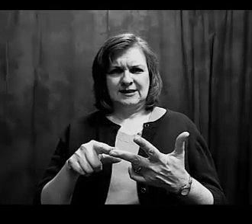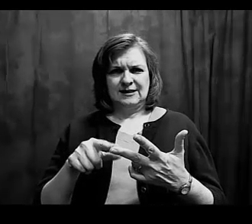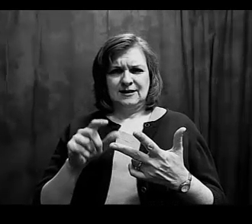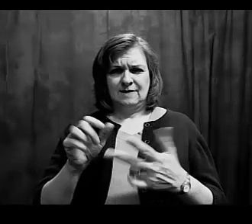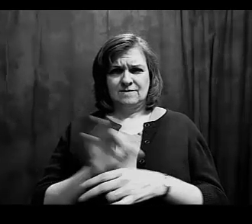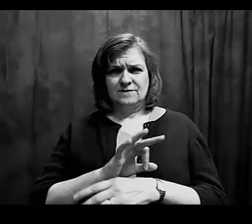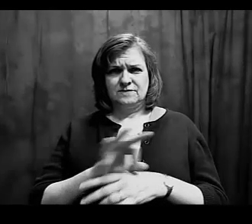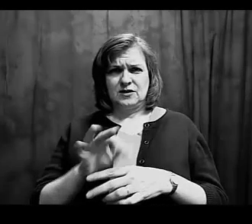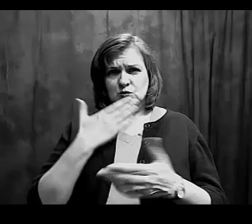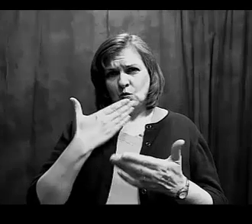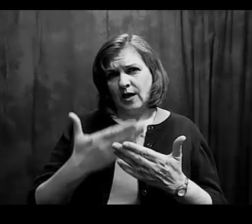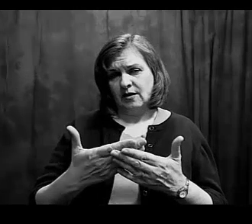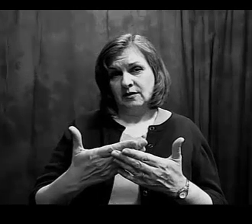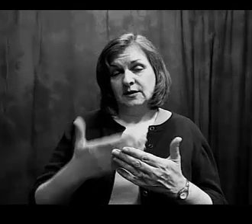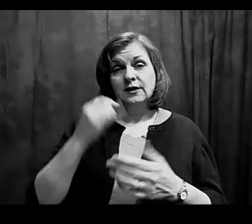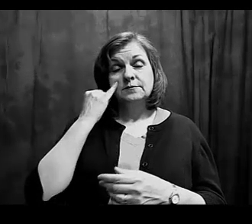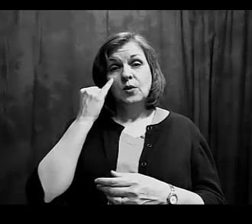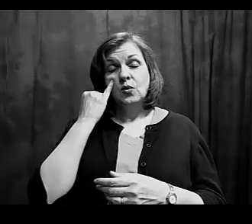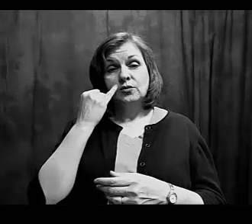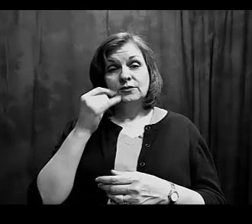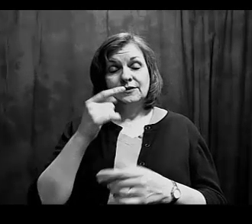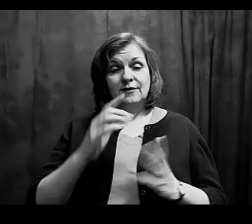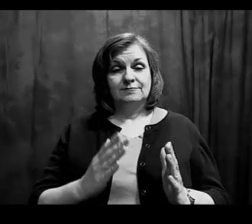about 6.8, somewhere in here.